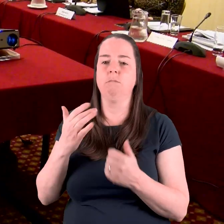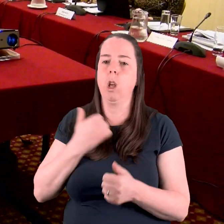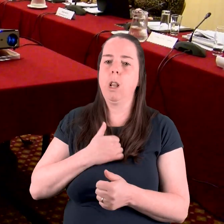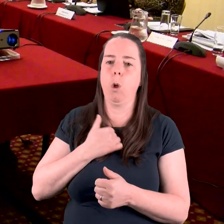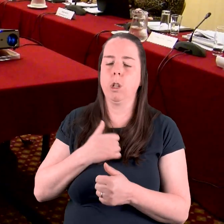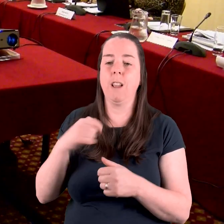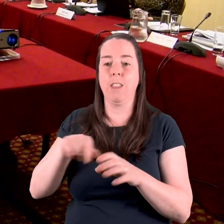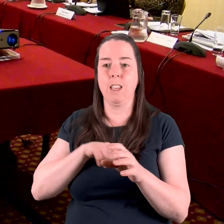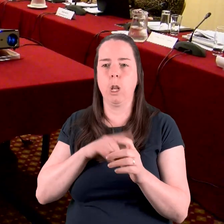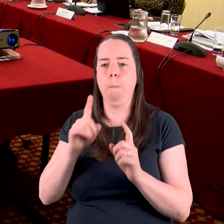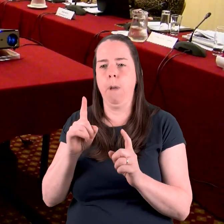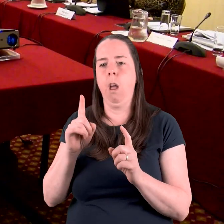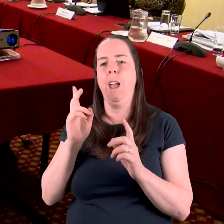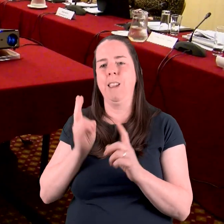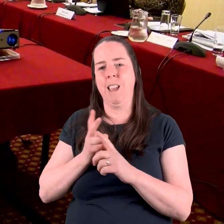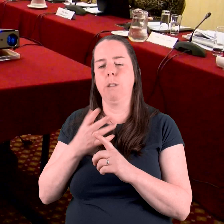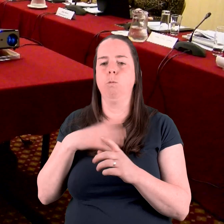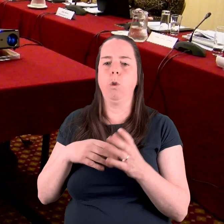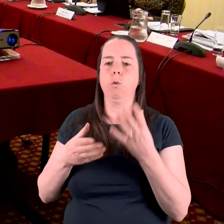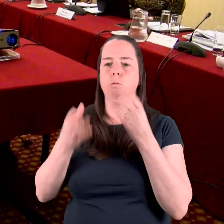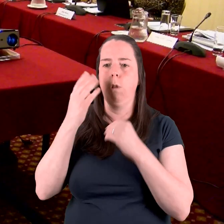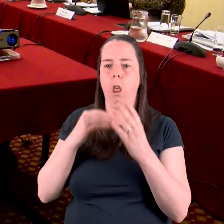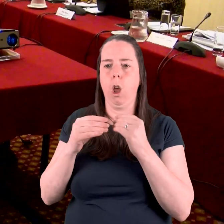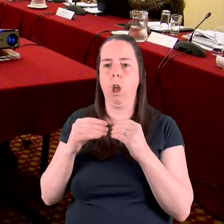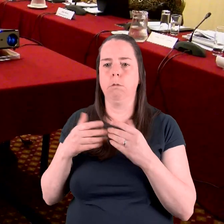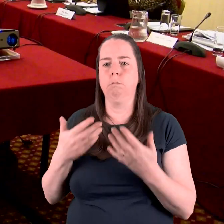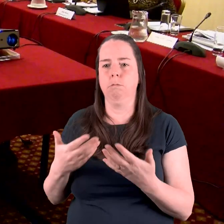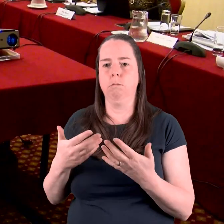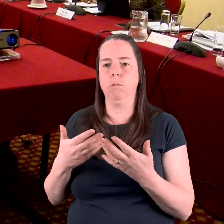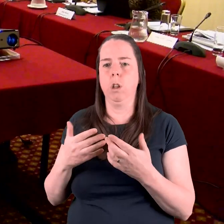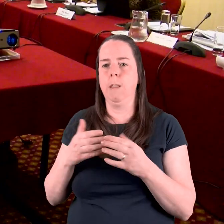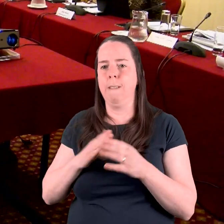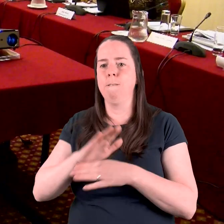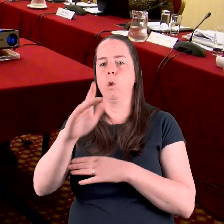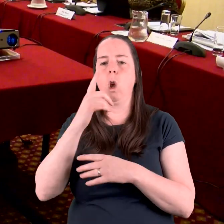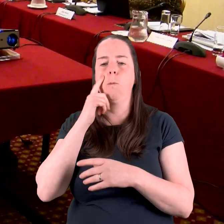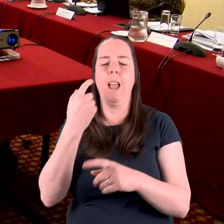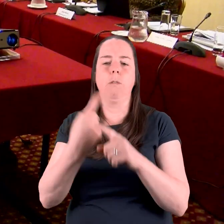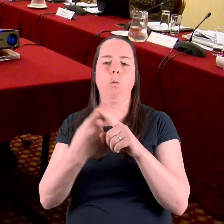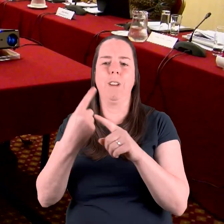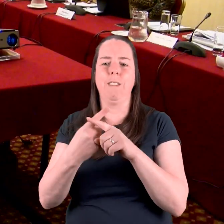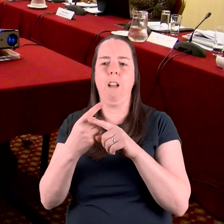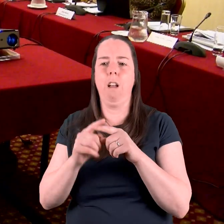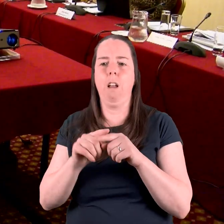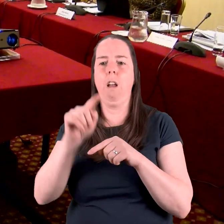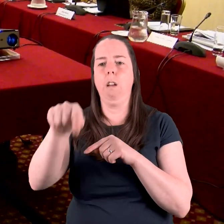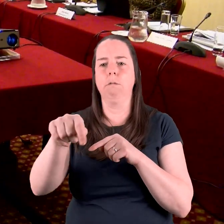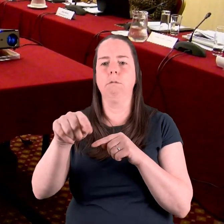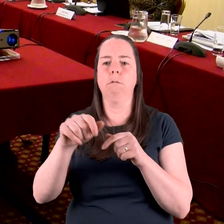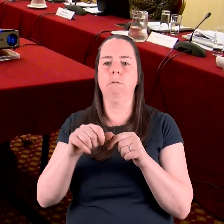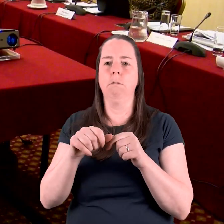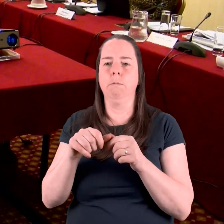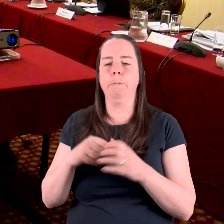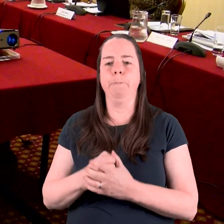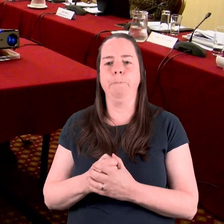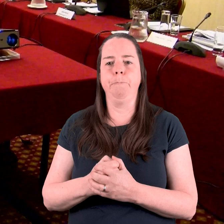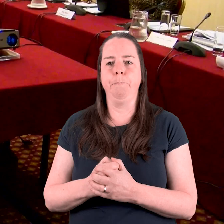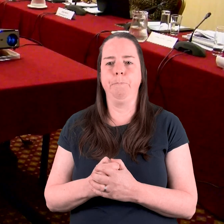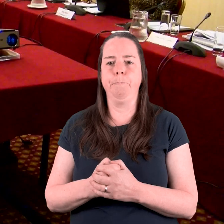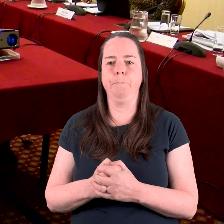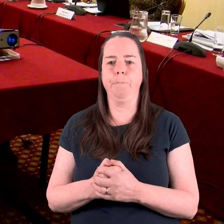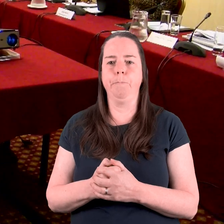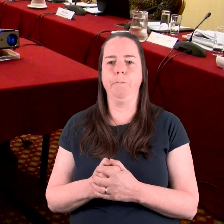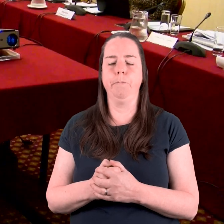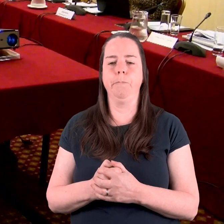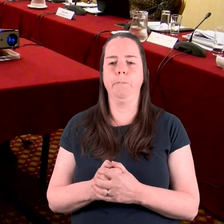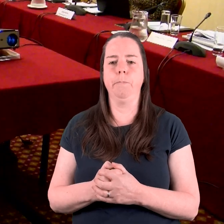processes. So I can only apologise for this year, but again, we want to take the learning from this so that in future we can be much more swift about how we do these